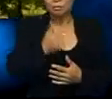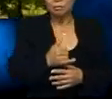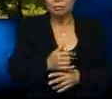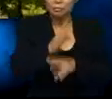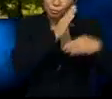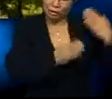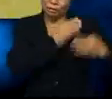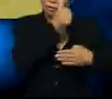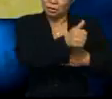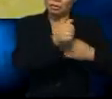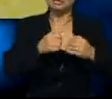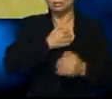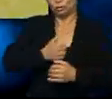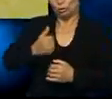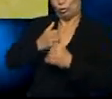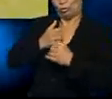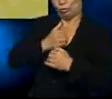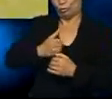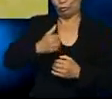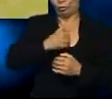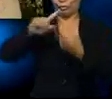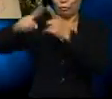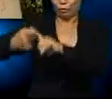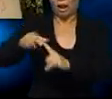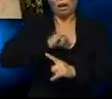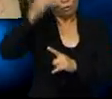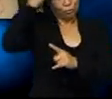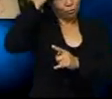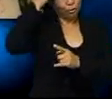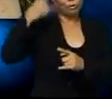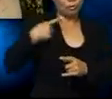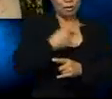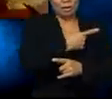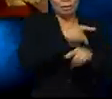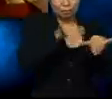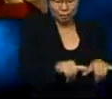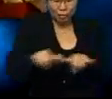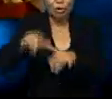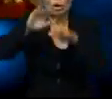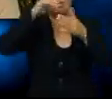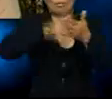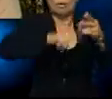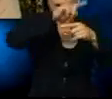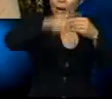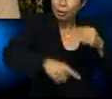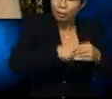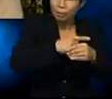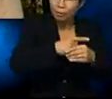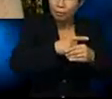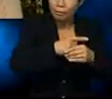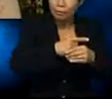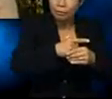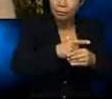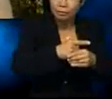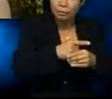Yes, Ravi, please behave yourself. Sorry, guys. I know something we can measure. What about